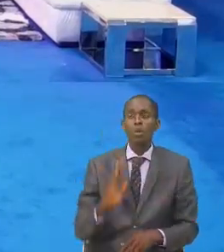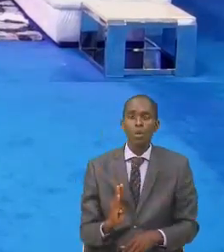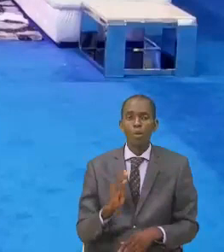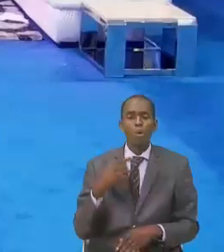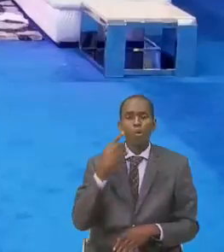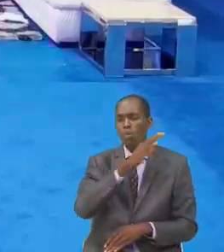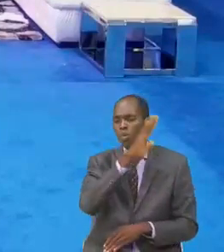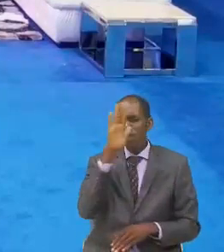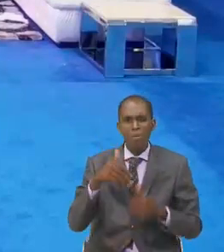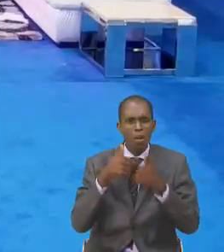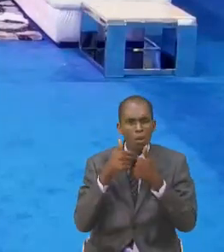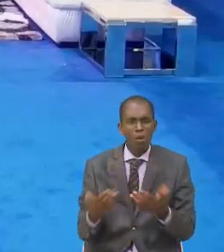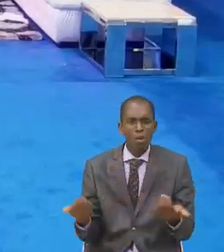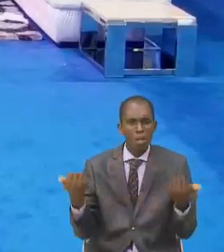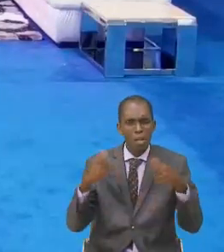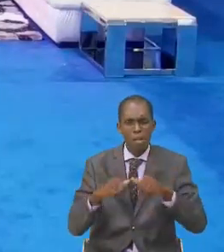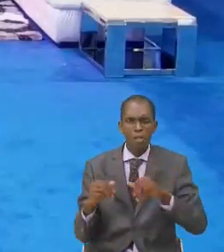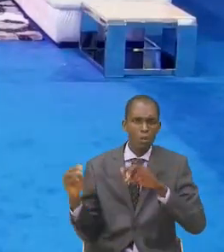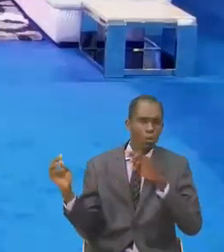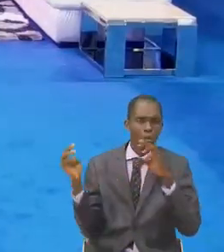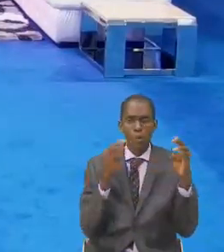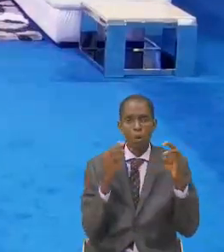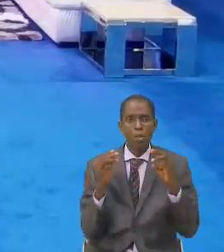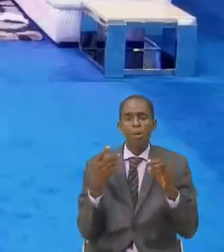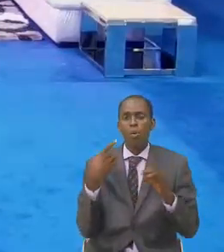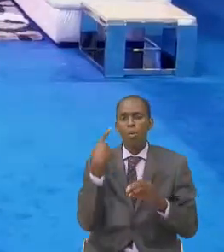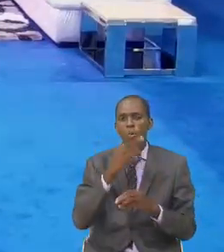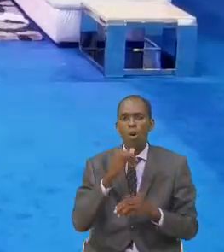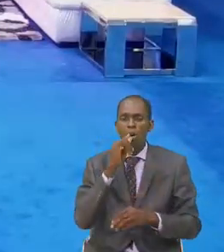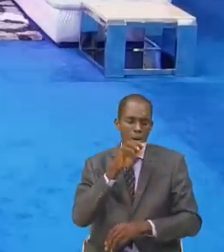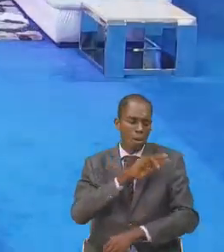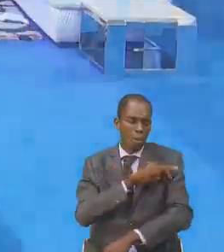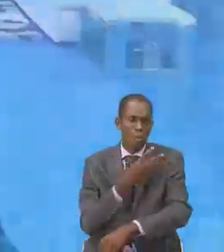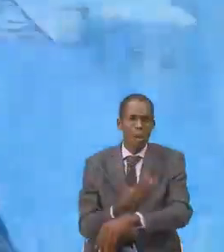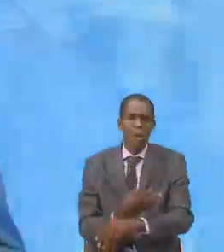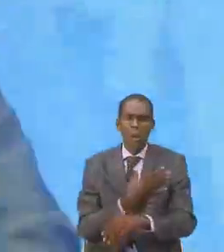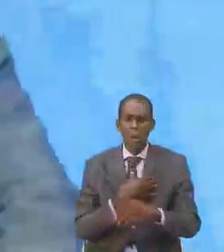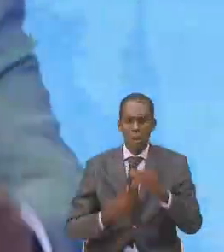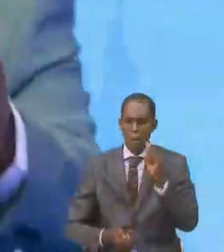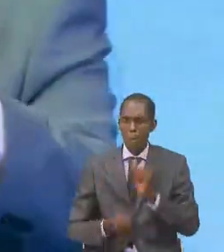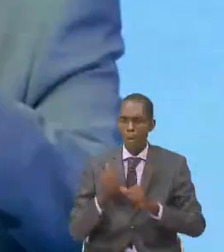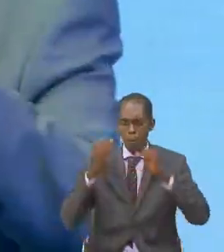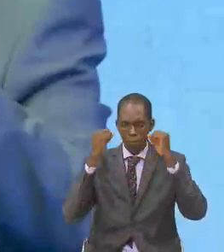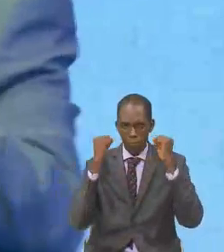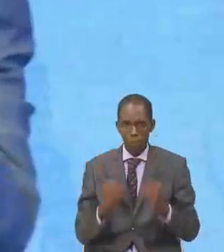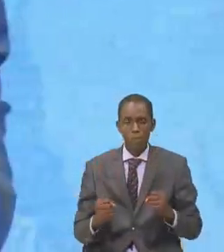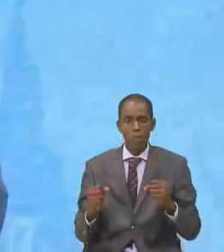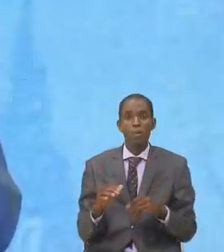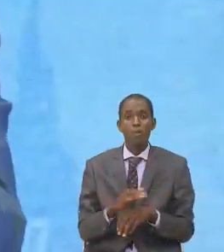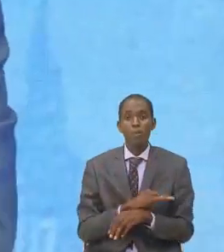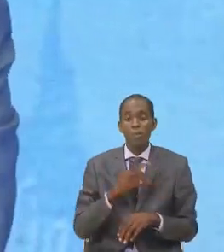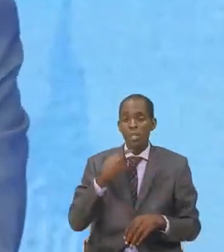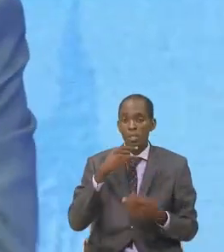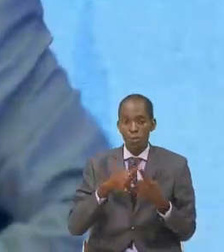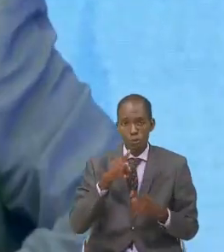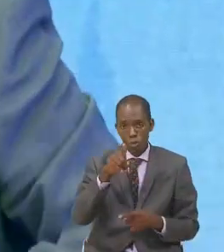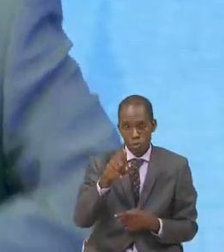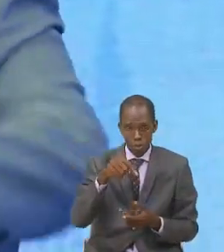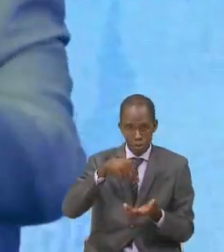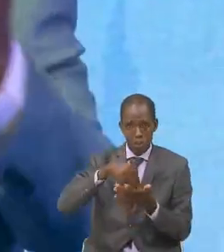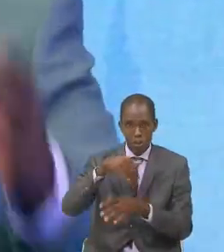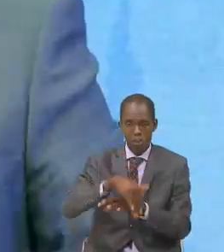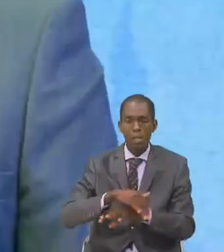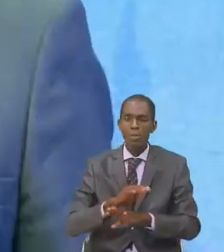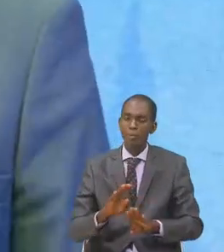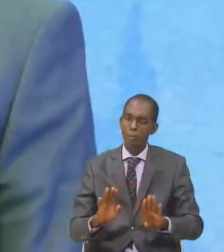the Almighty God, who never lost any battle, the Almighty God, who is mighty and powerful,